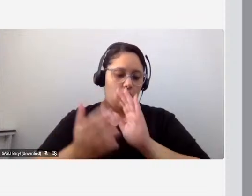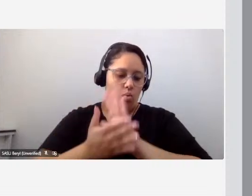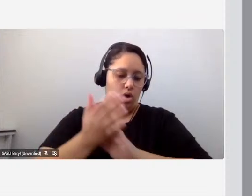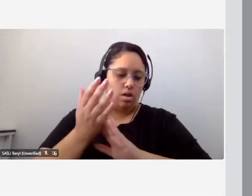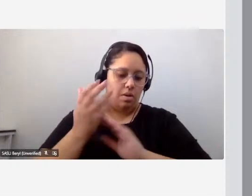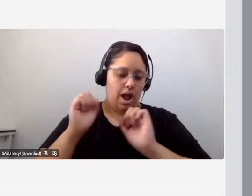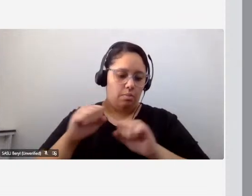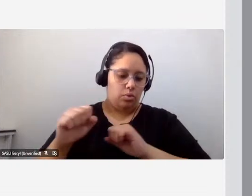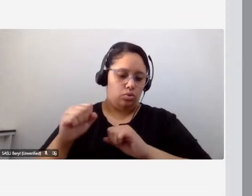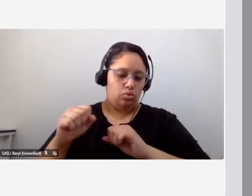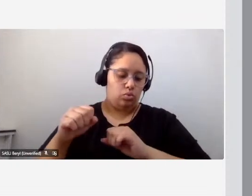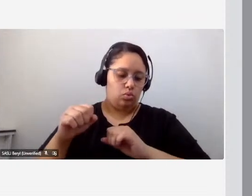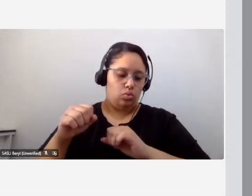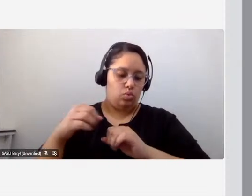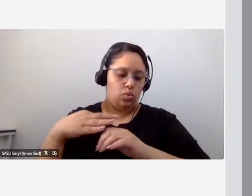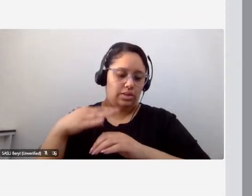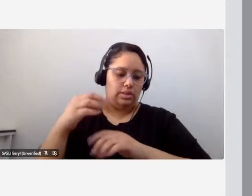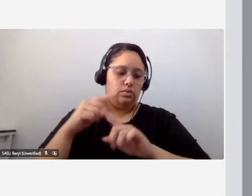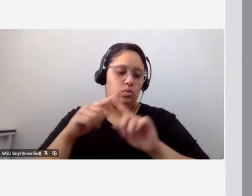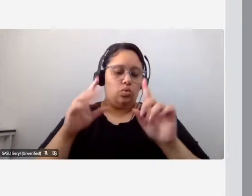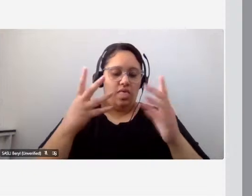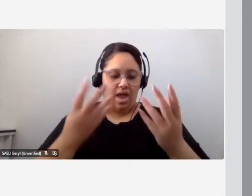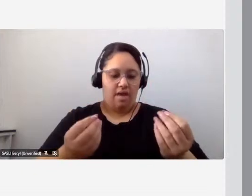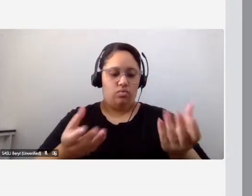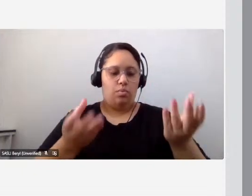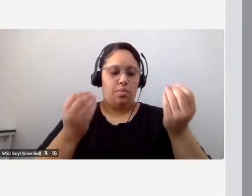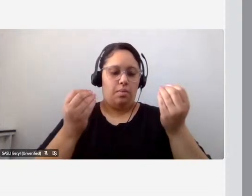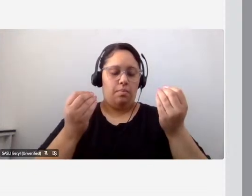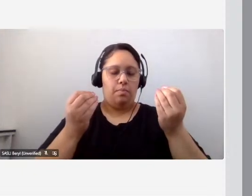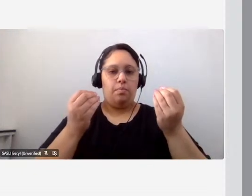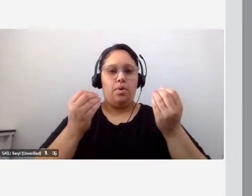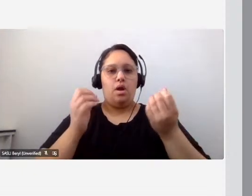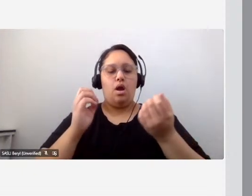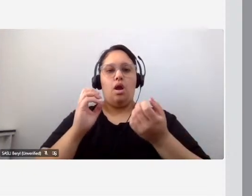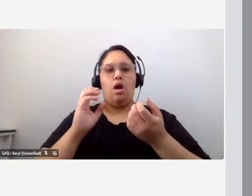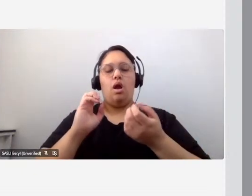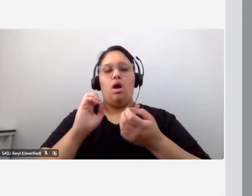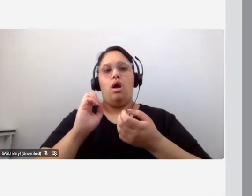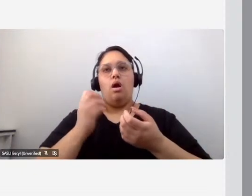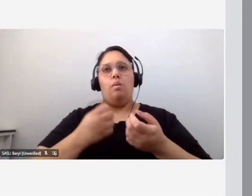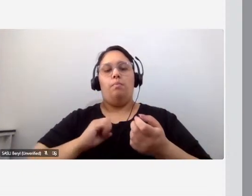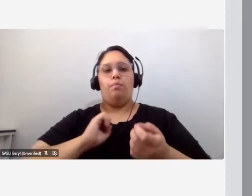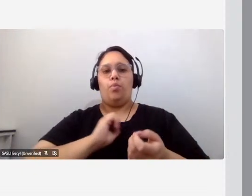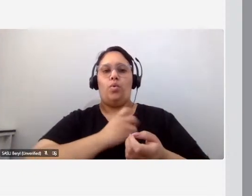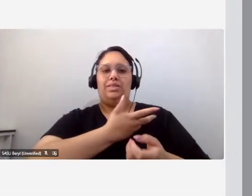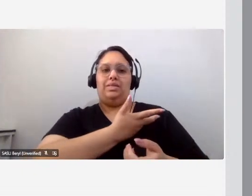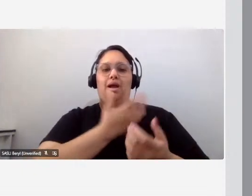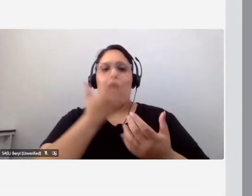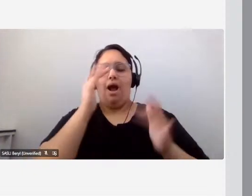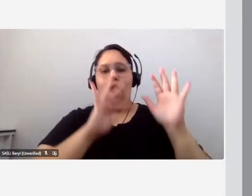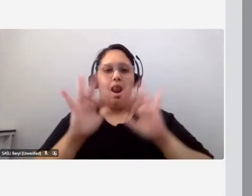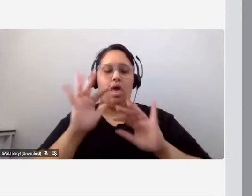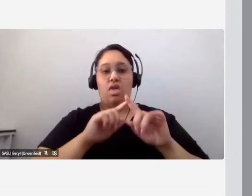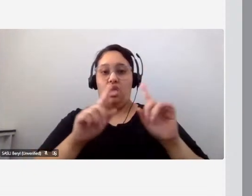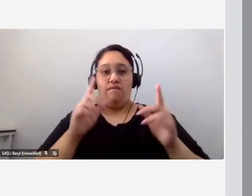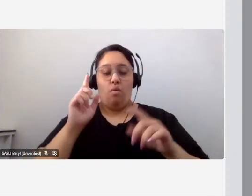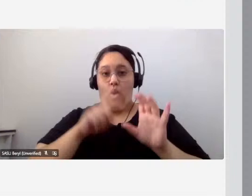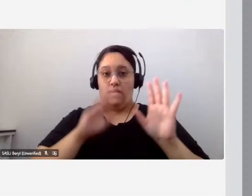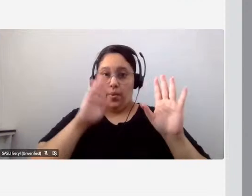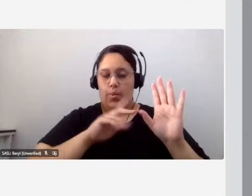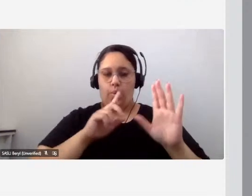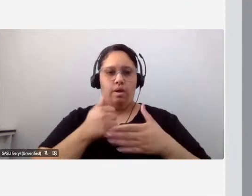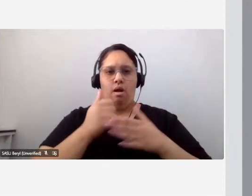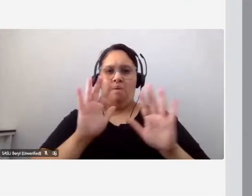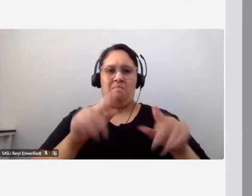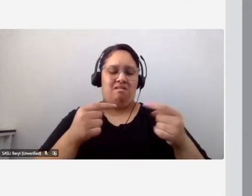assist, and they have to get Protea colors. If you do not qualify for Protea colors, then we cannot assist you. So that is